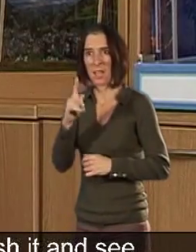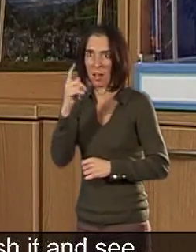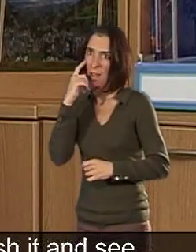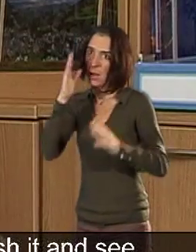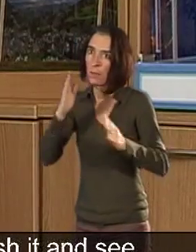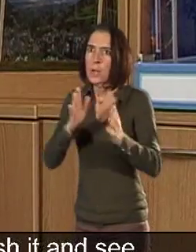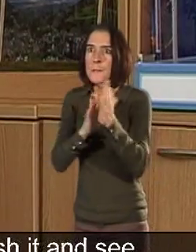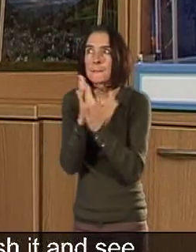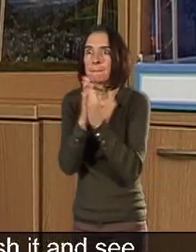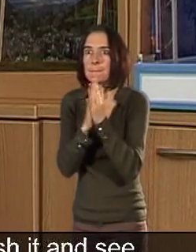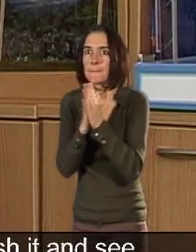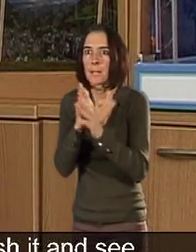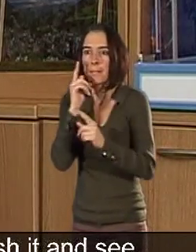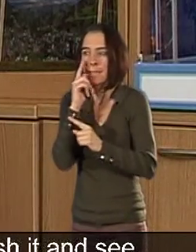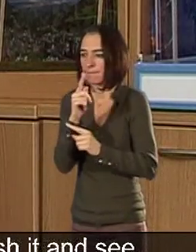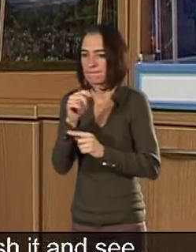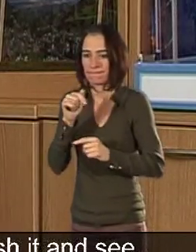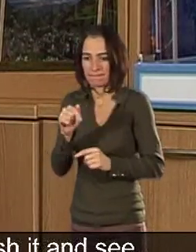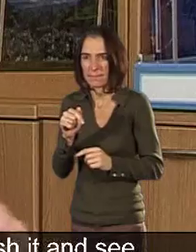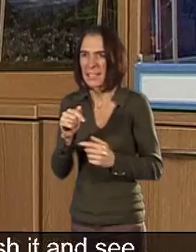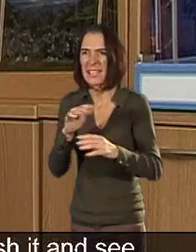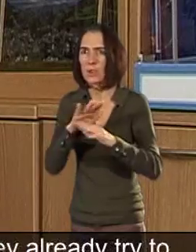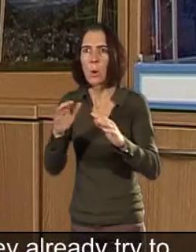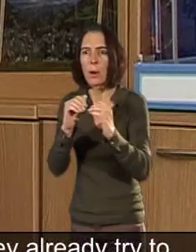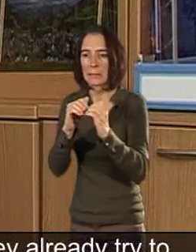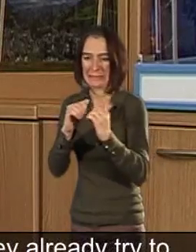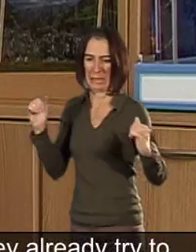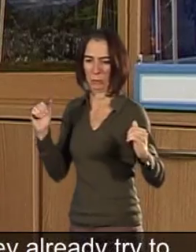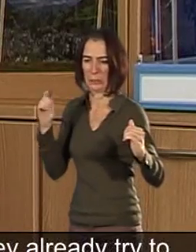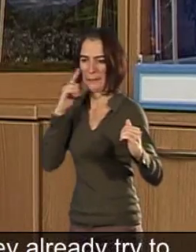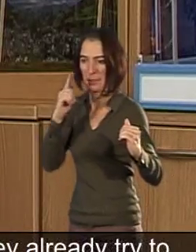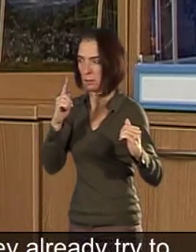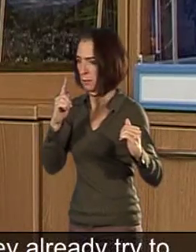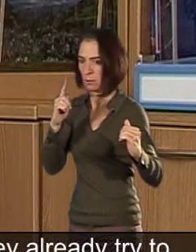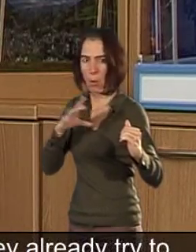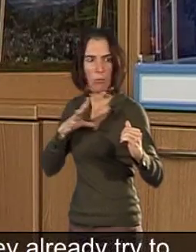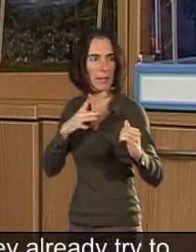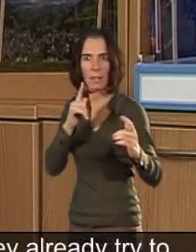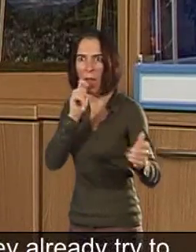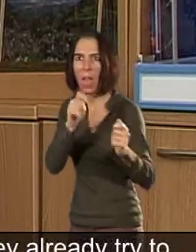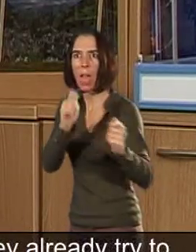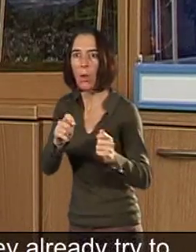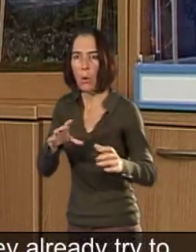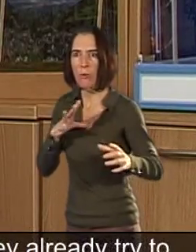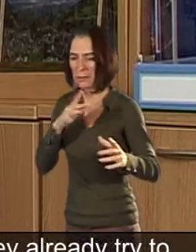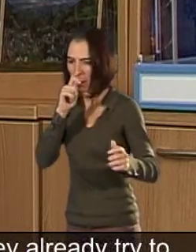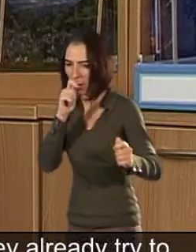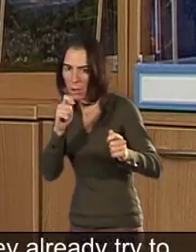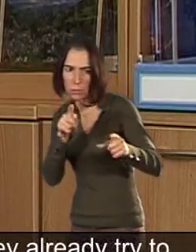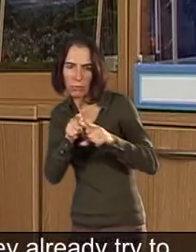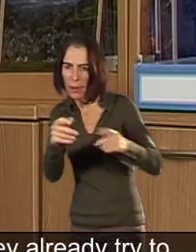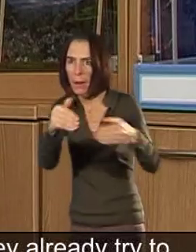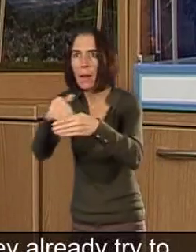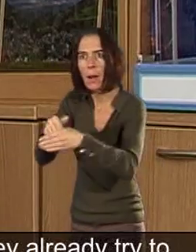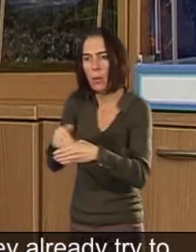relish it and see it as part of... It's not something separate, it's about what they do already. They already try to make their